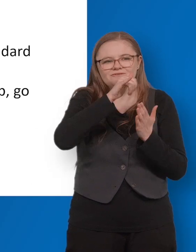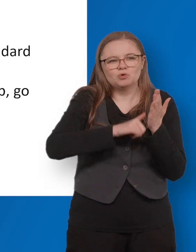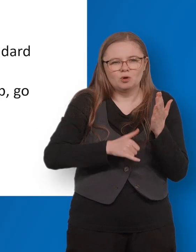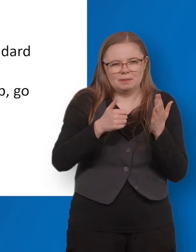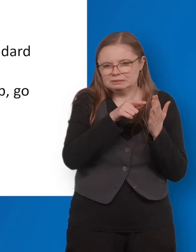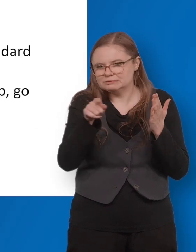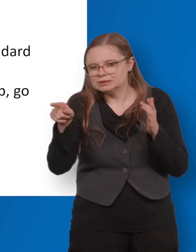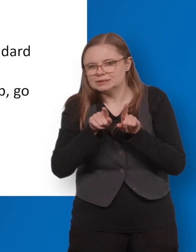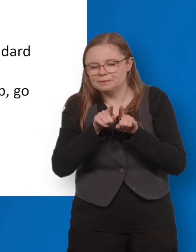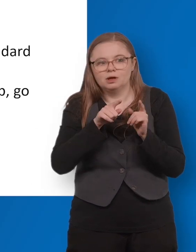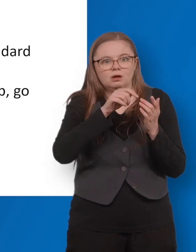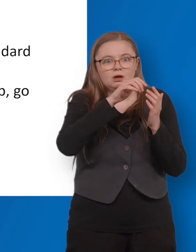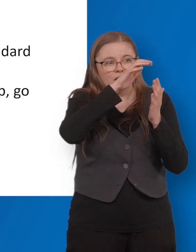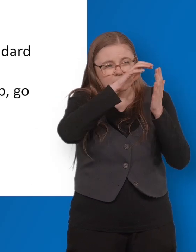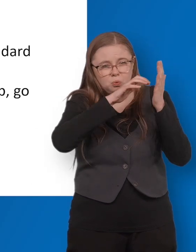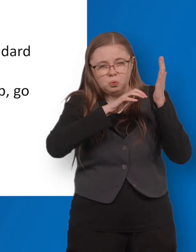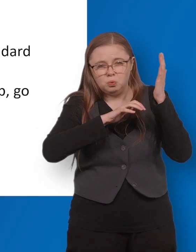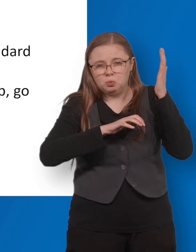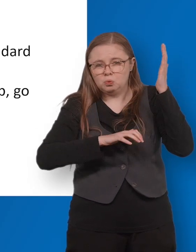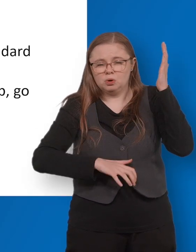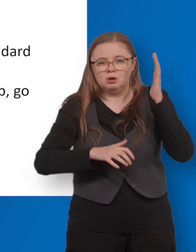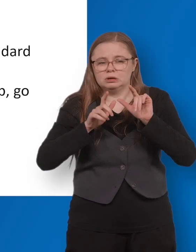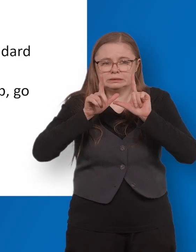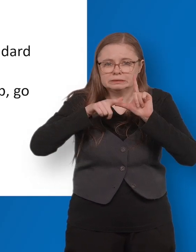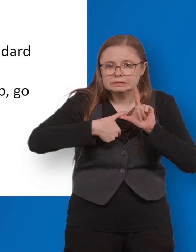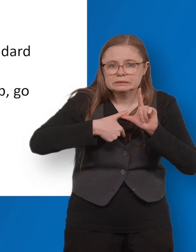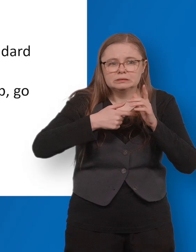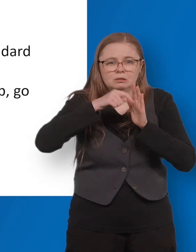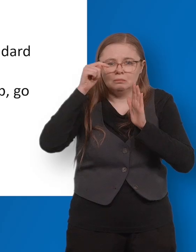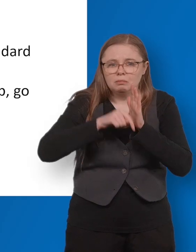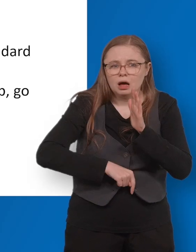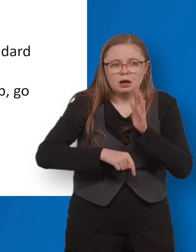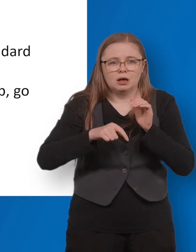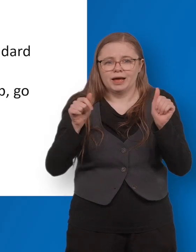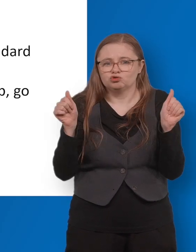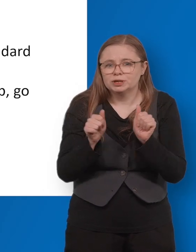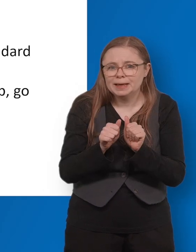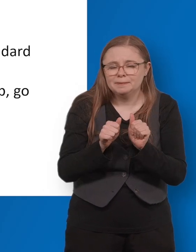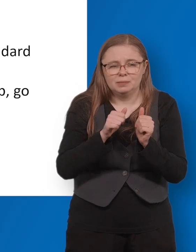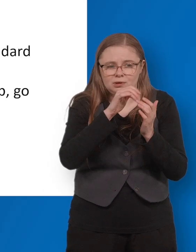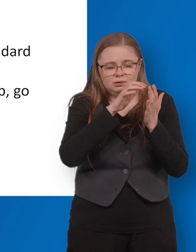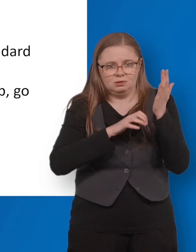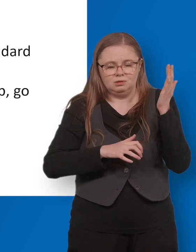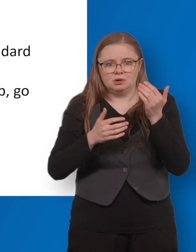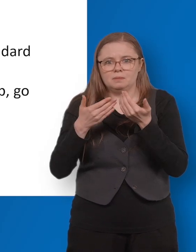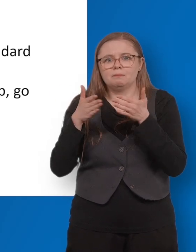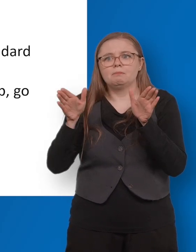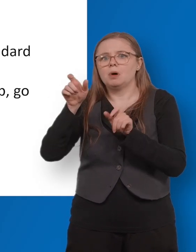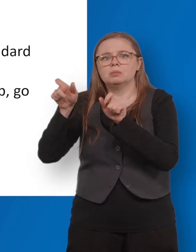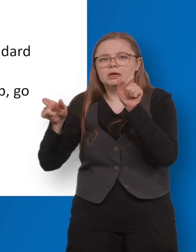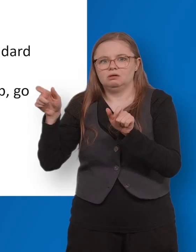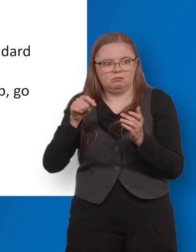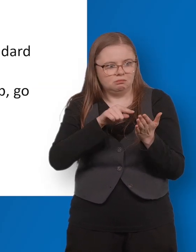use terminology, acronyms that actually the public and particularly advocacy community in this space